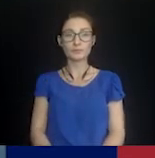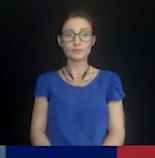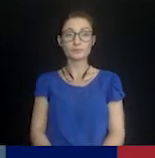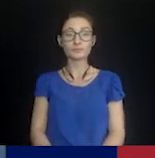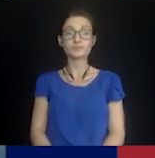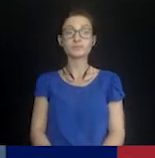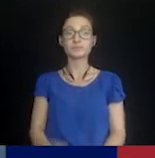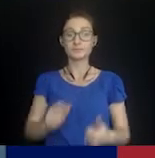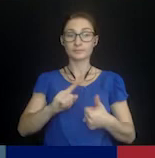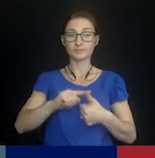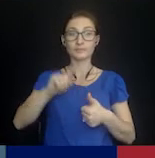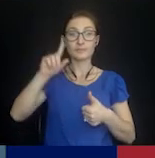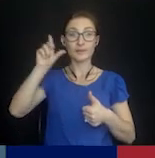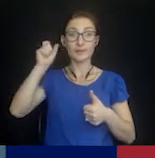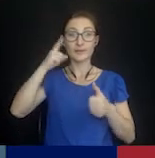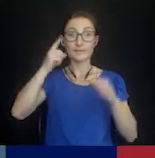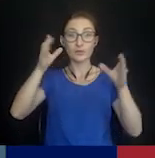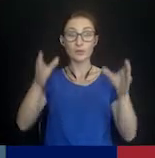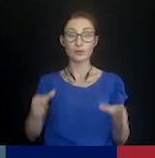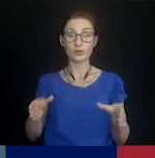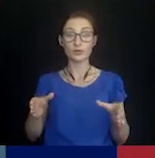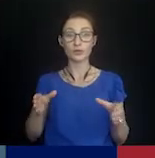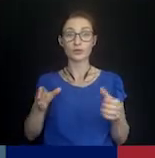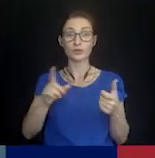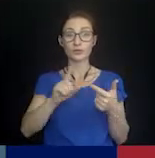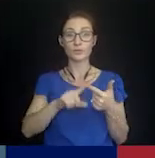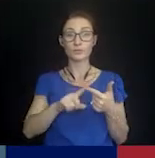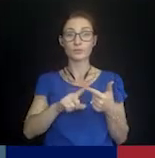that for governor,